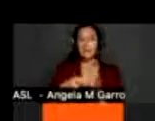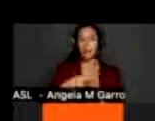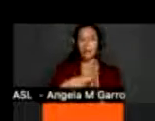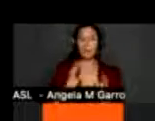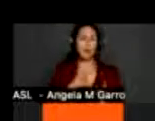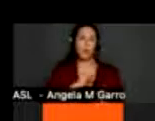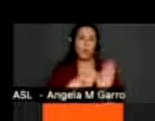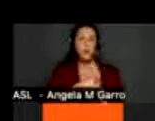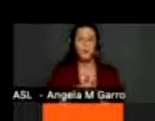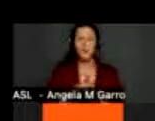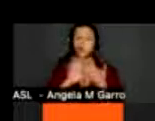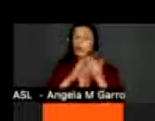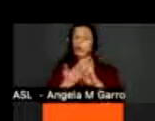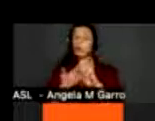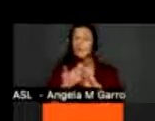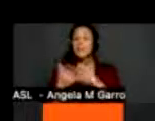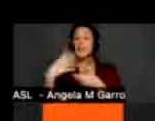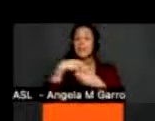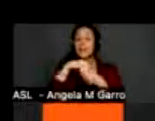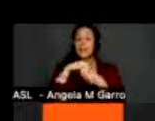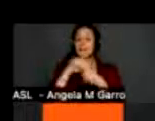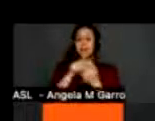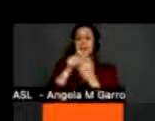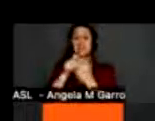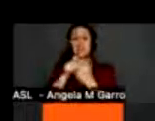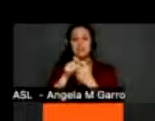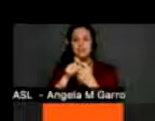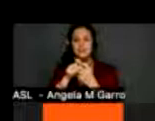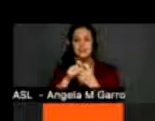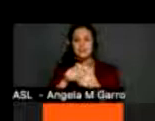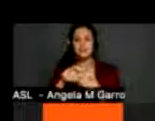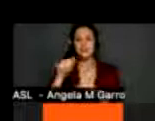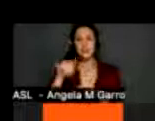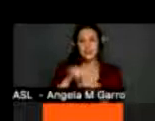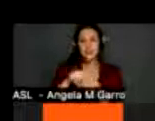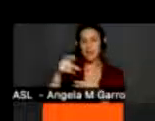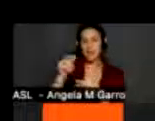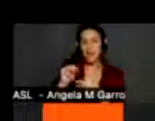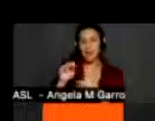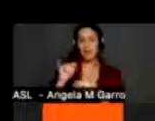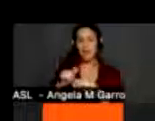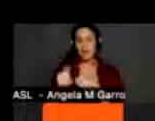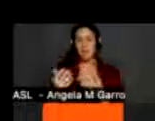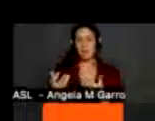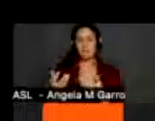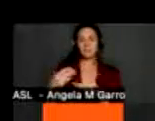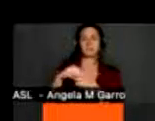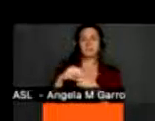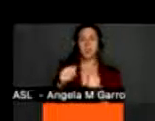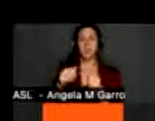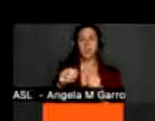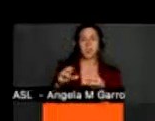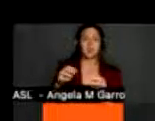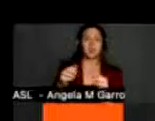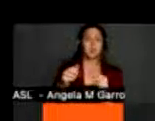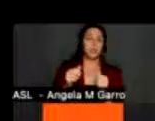Community engagement, specifically the work that PAN is conducting with our school community now to